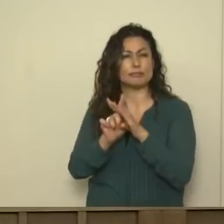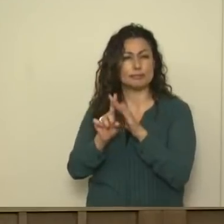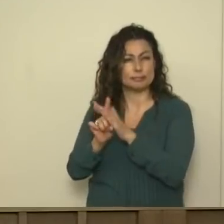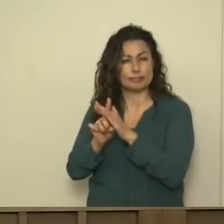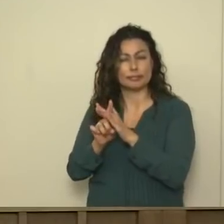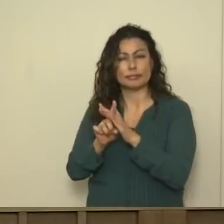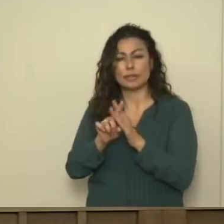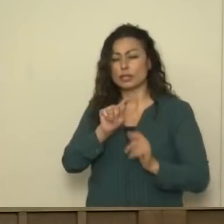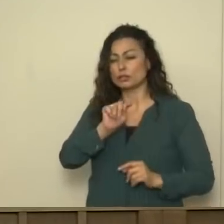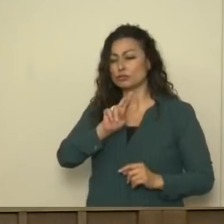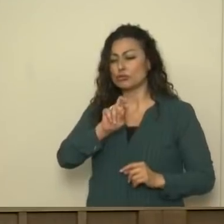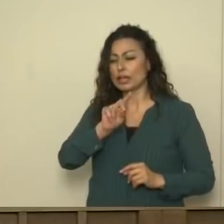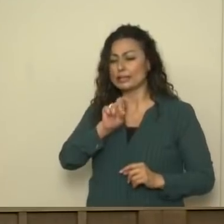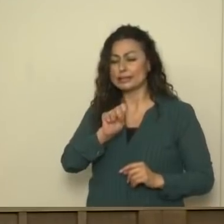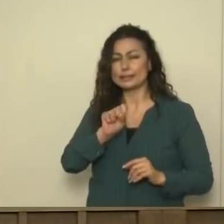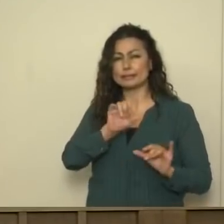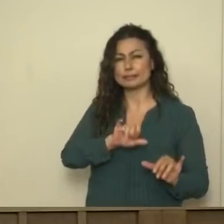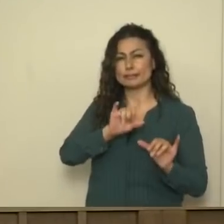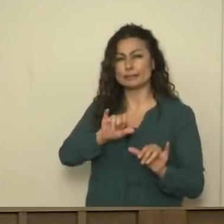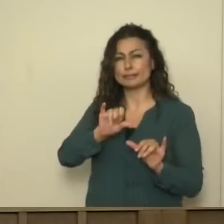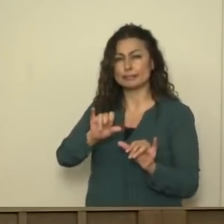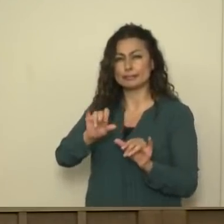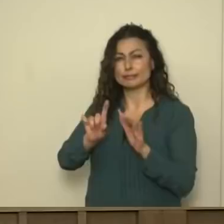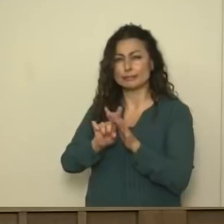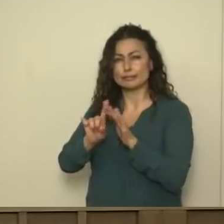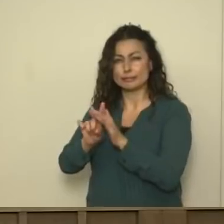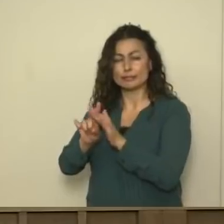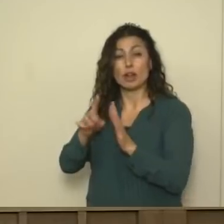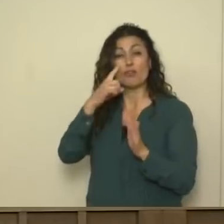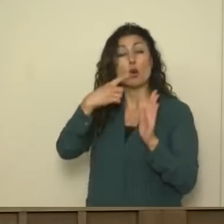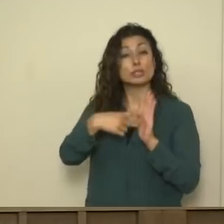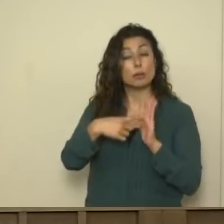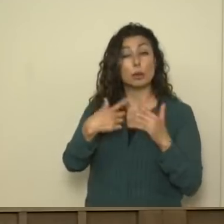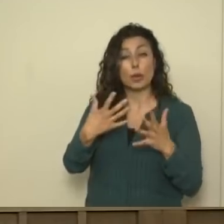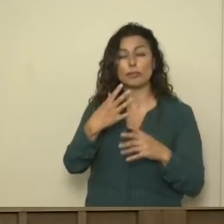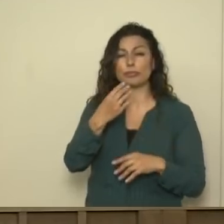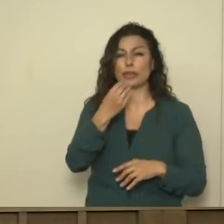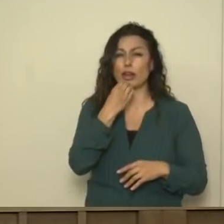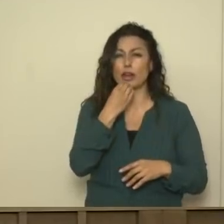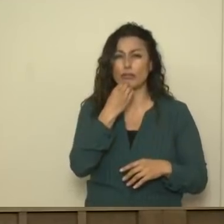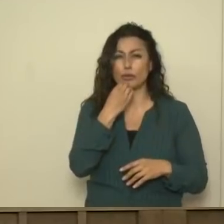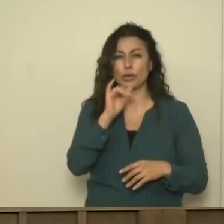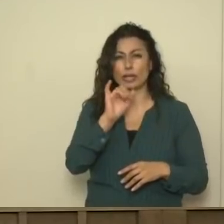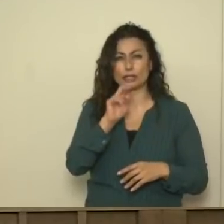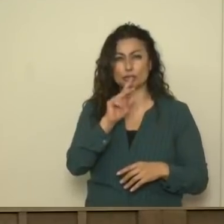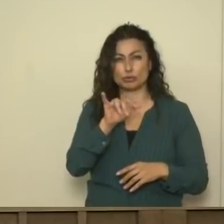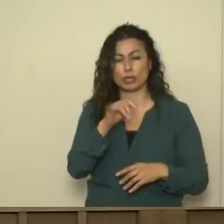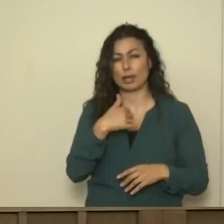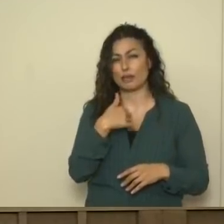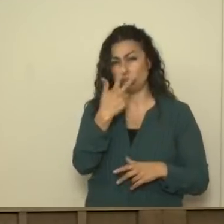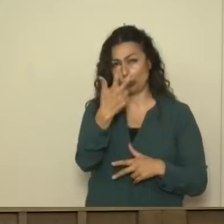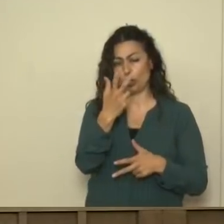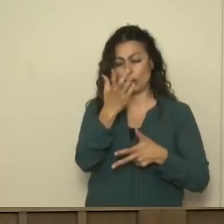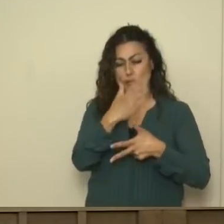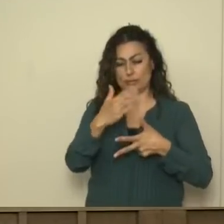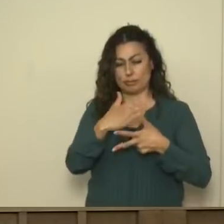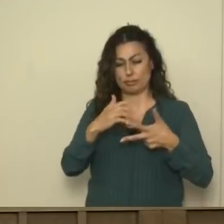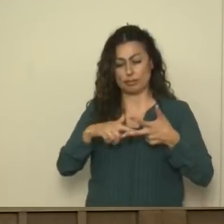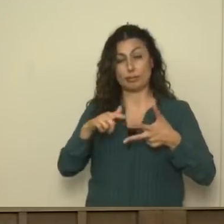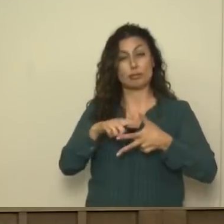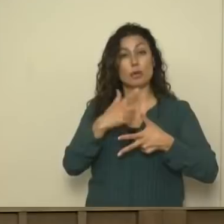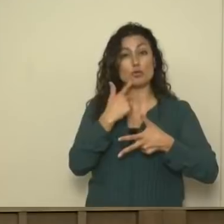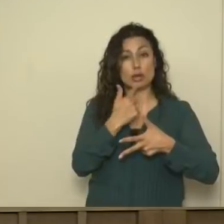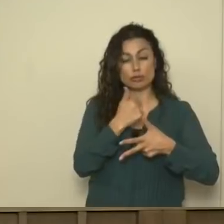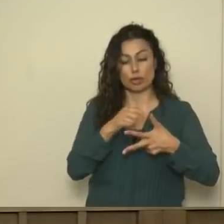trends. For example, the food industry, which I'll break down as having 3 components: